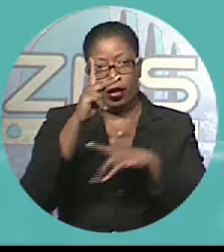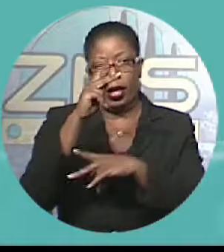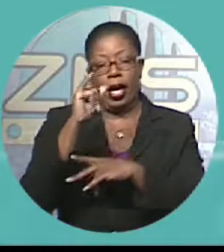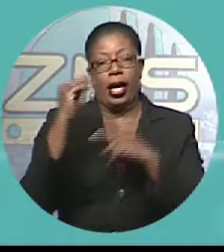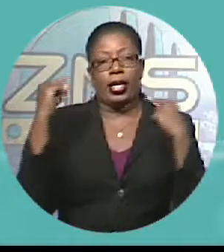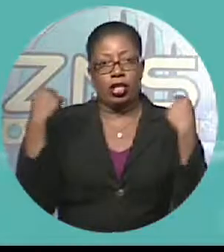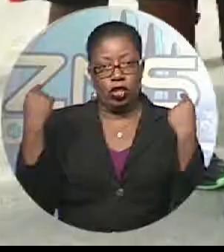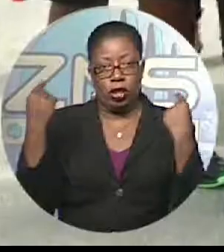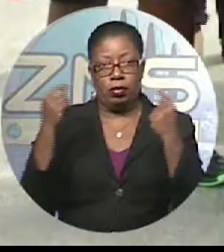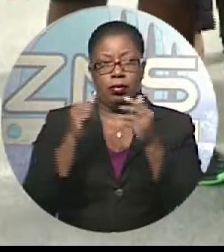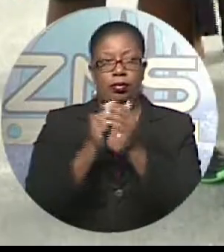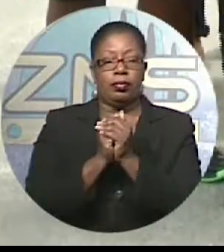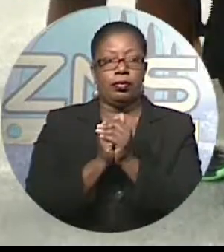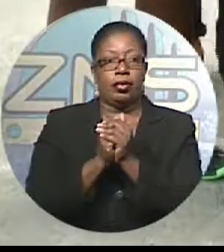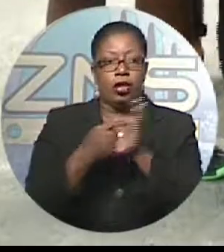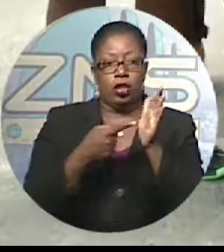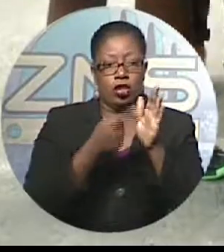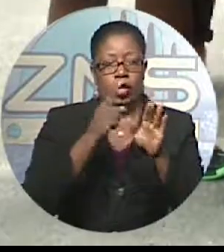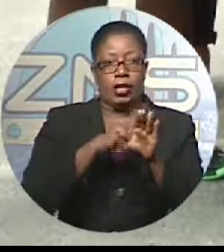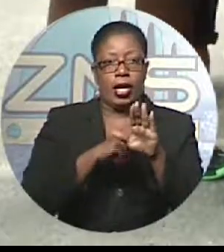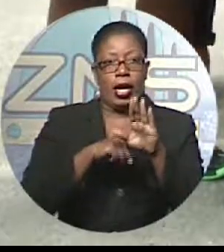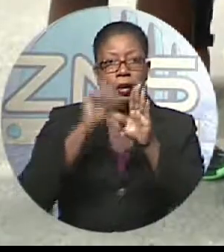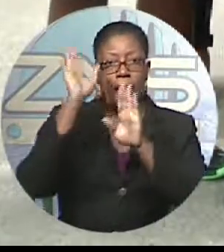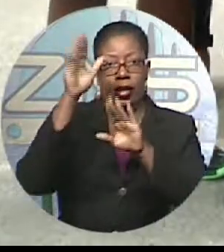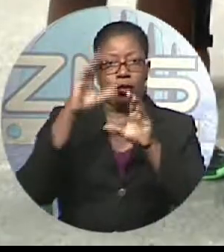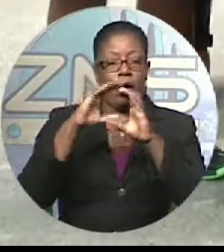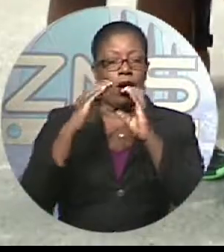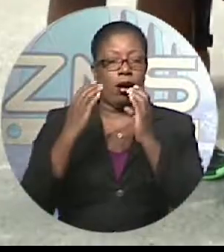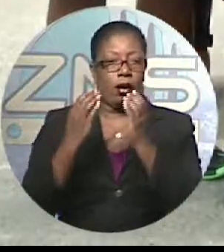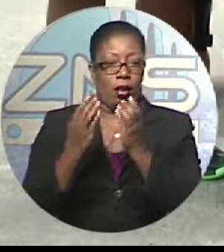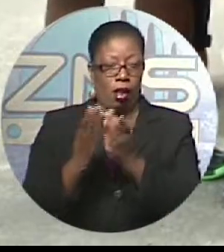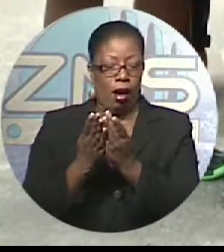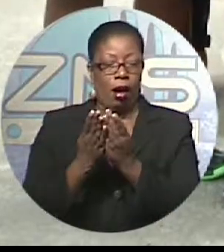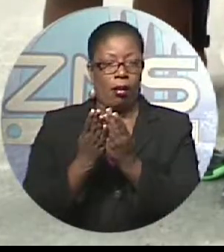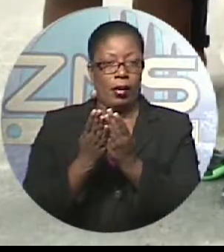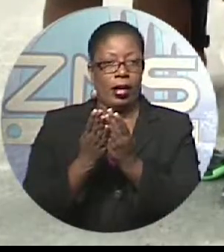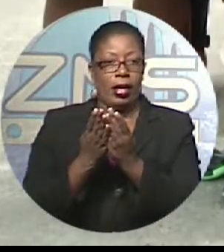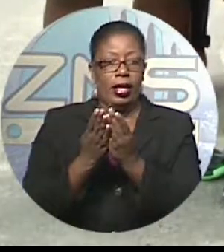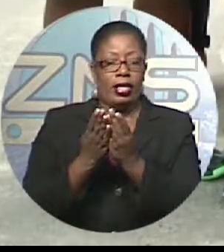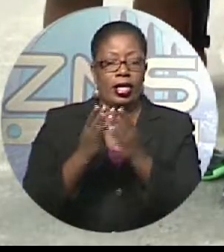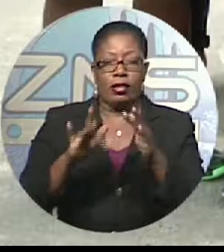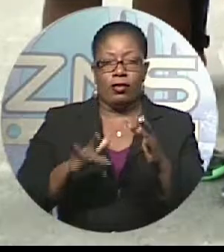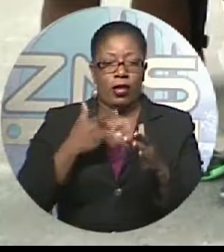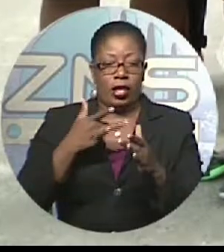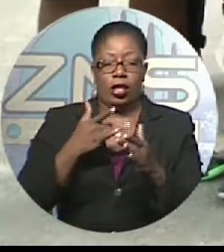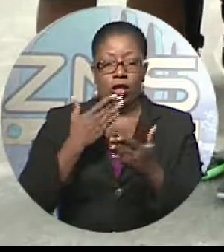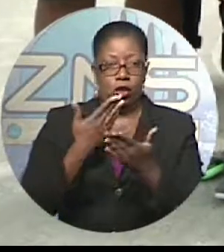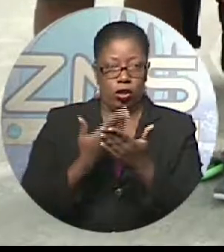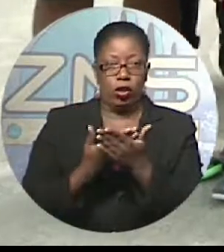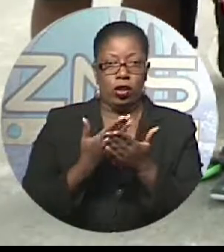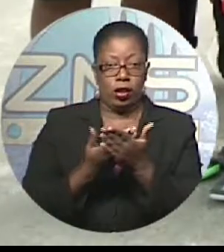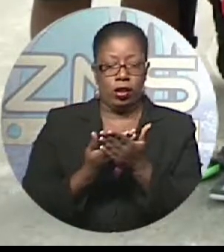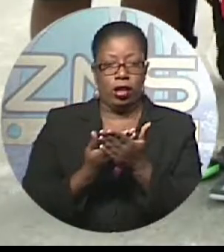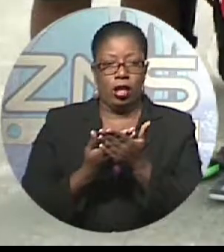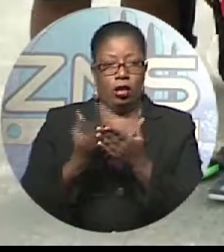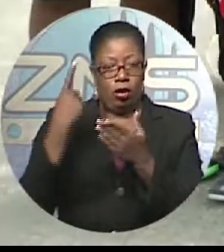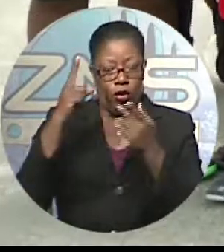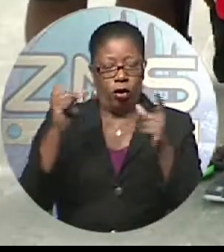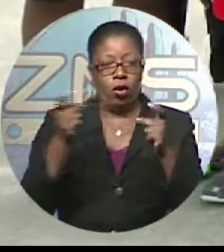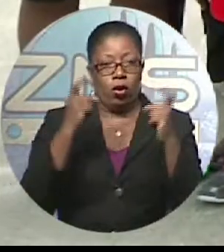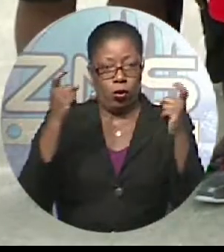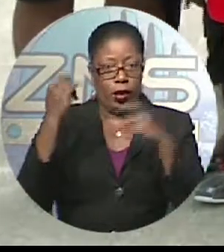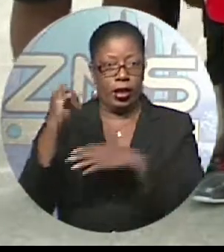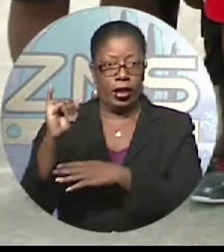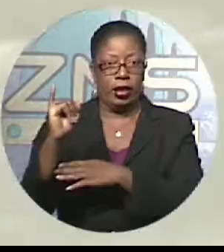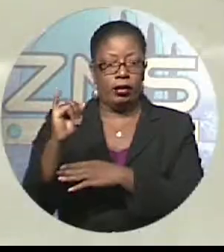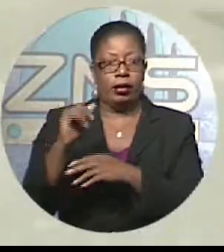Gym. The Showtime Basketball Club is still basking in the glory of winning 5 divisional titles at the Hoyts Classic earlier this month